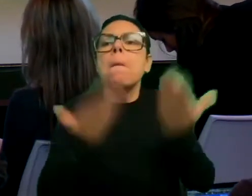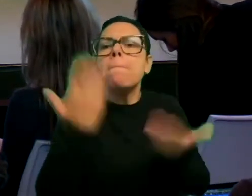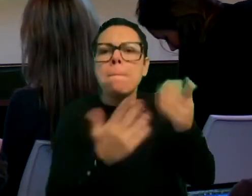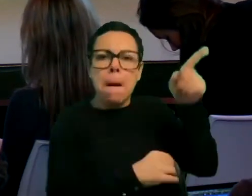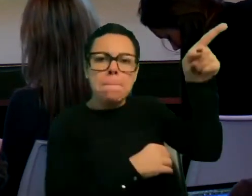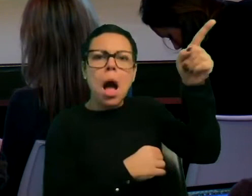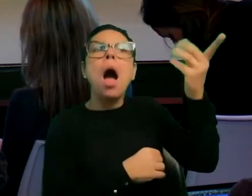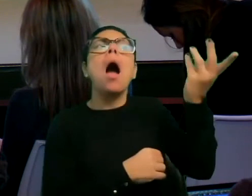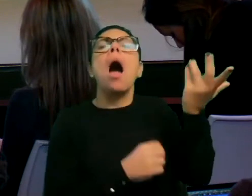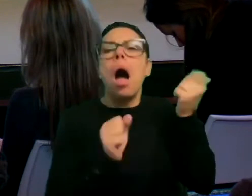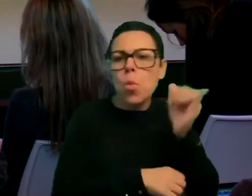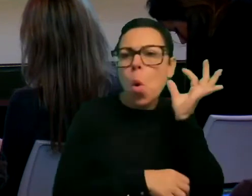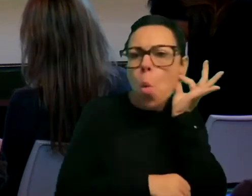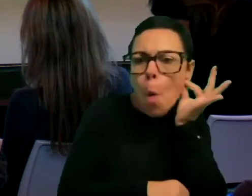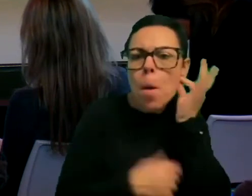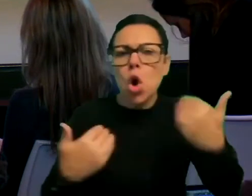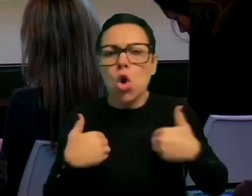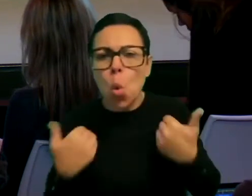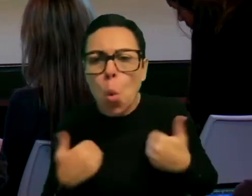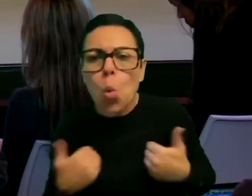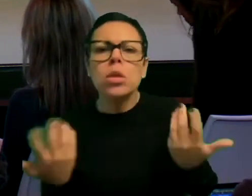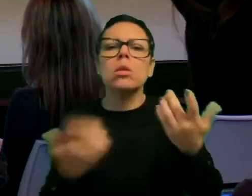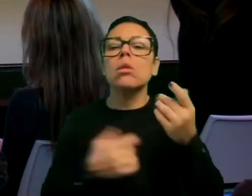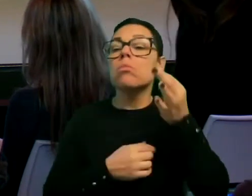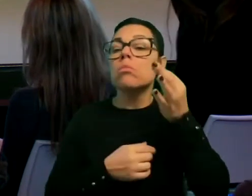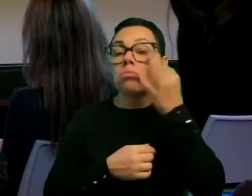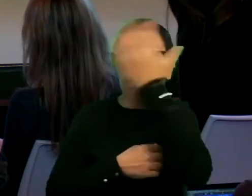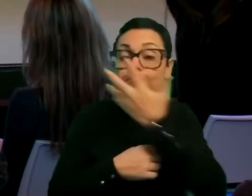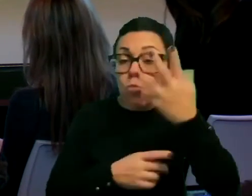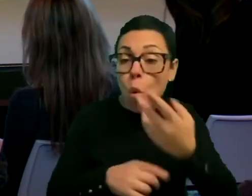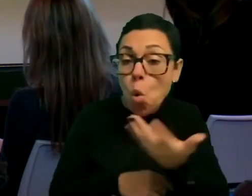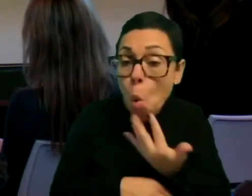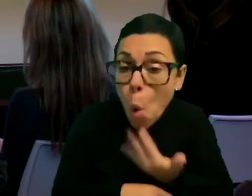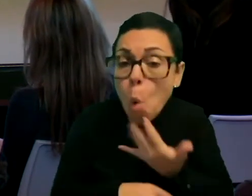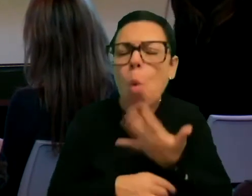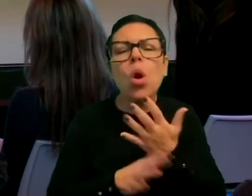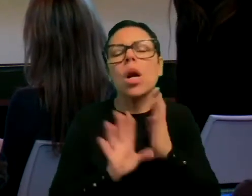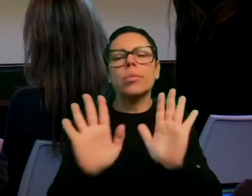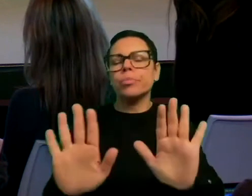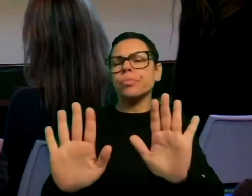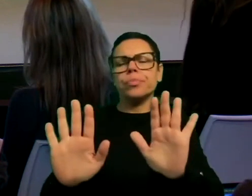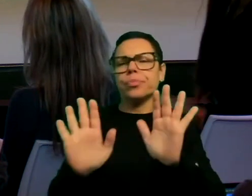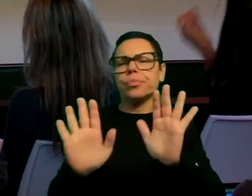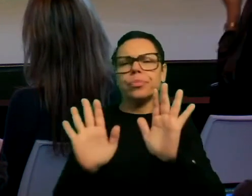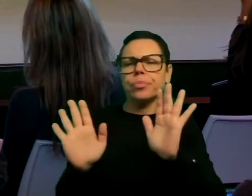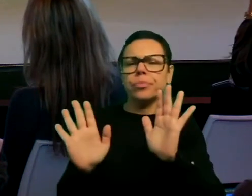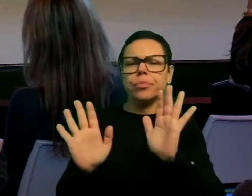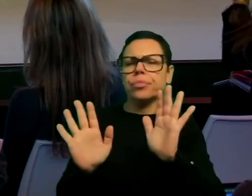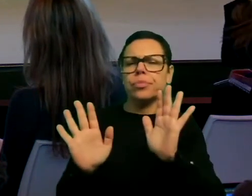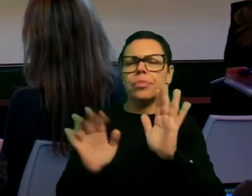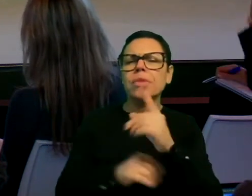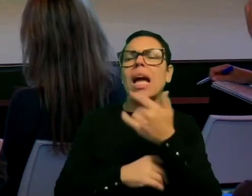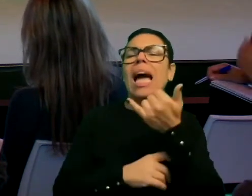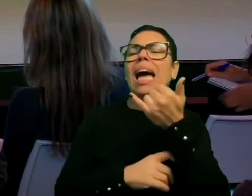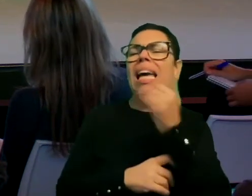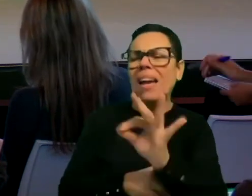also apply. How do you balance the stacking of demands while at the same time make it easier